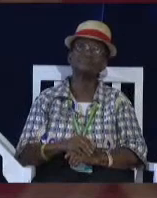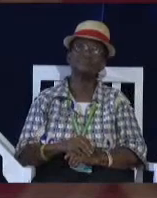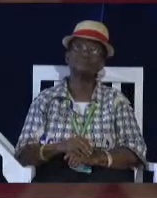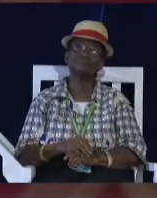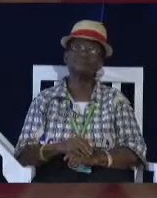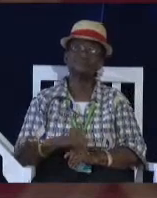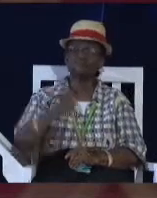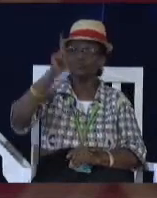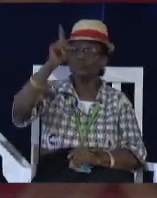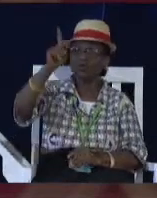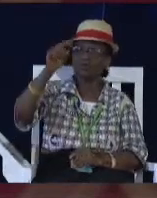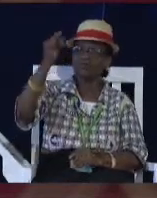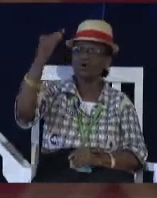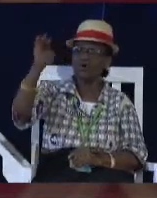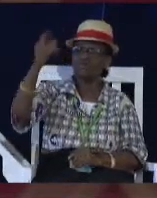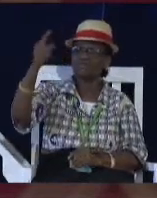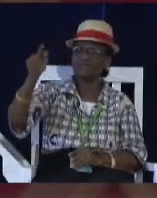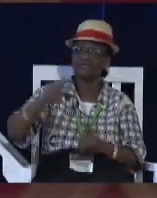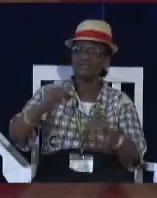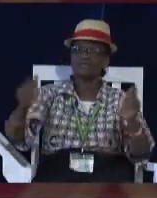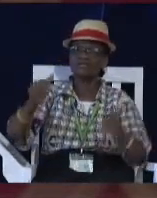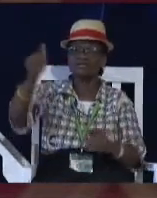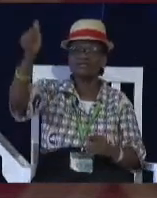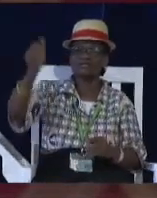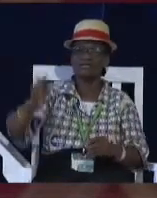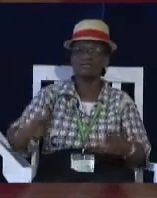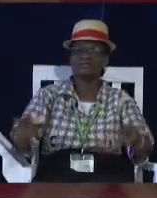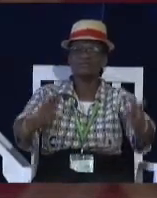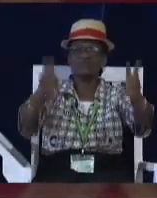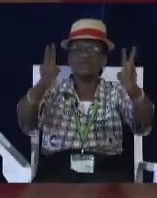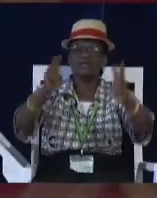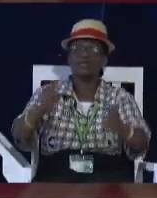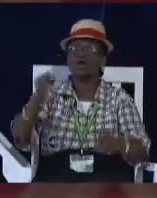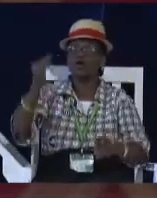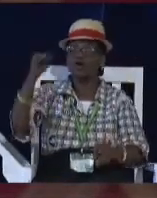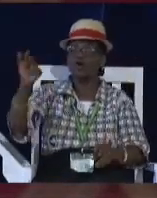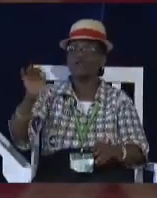One of the greatest ways of touching him is by faith.